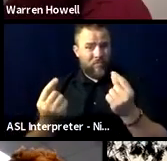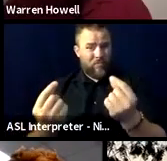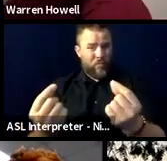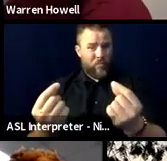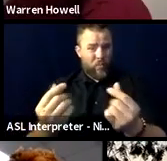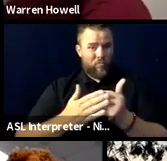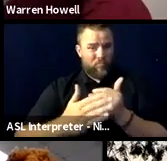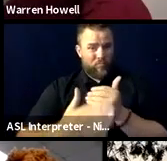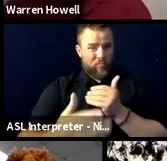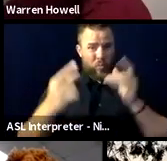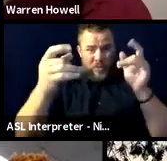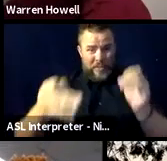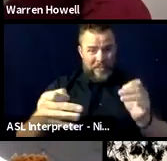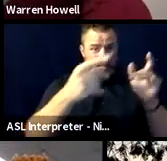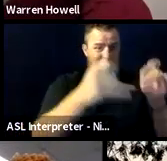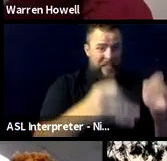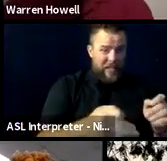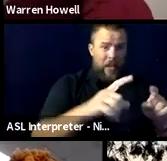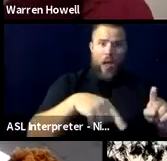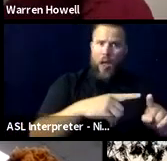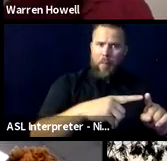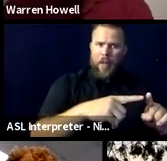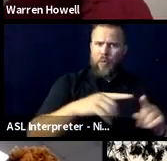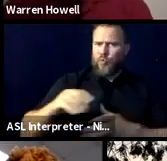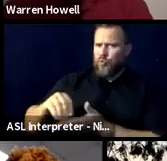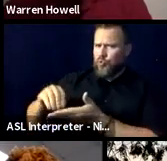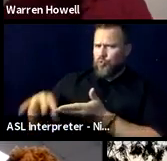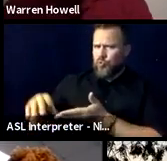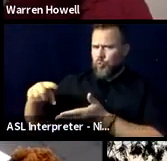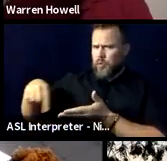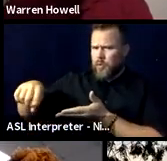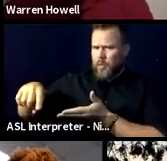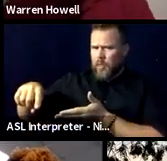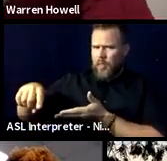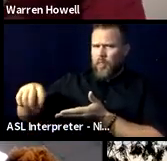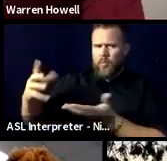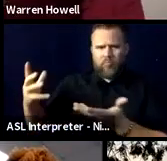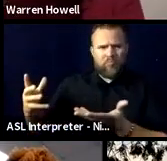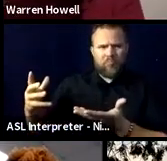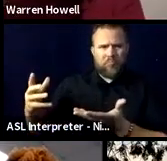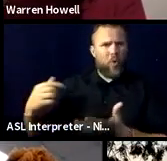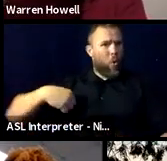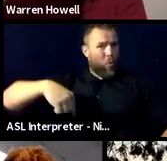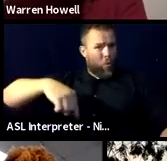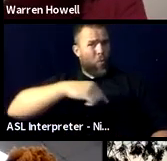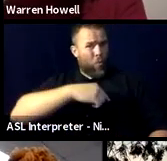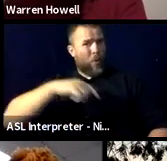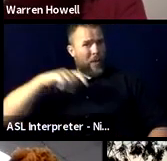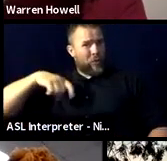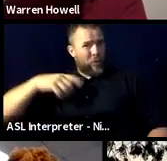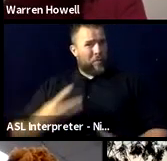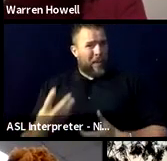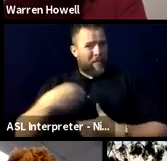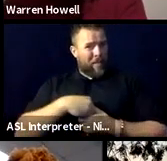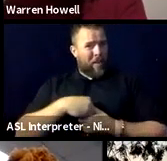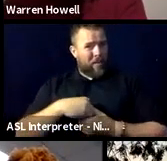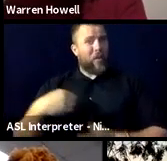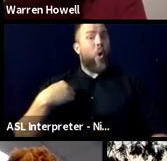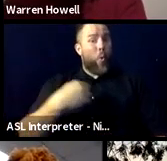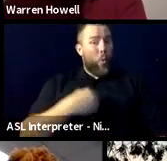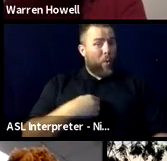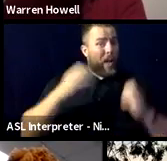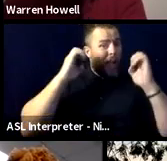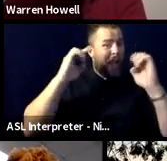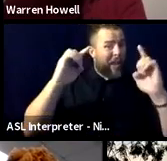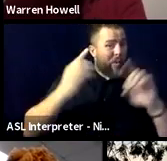well-being of us and our students, we are the ones you should be looking to and listening to. We are the highly educated and